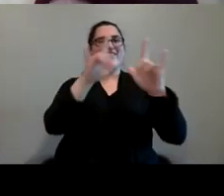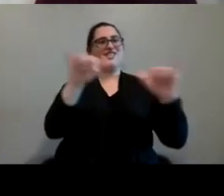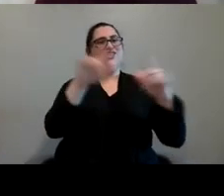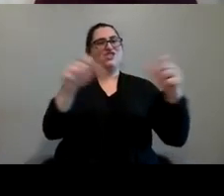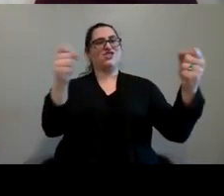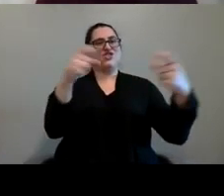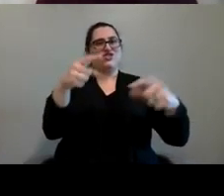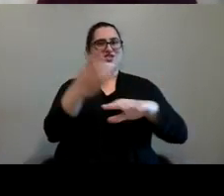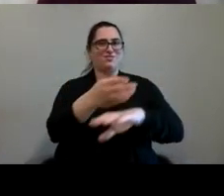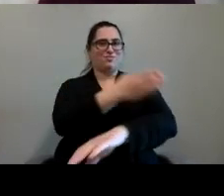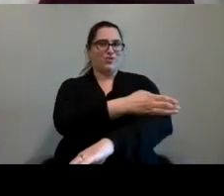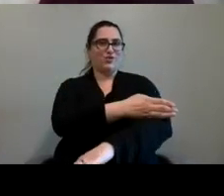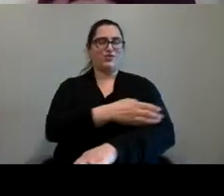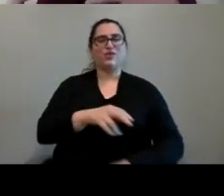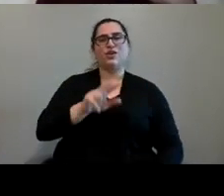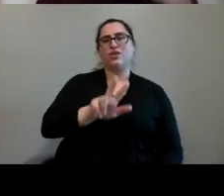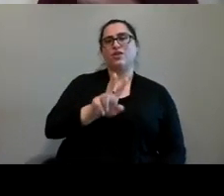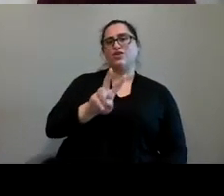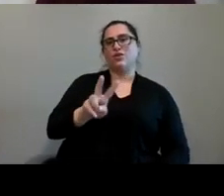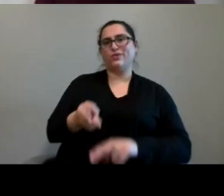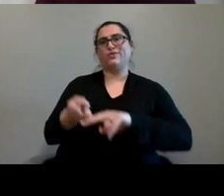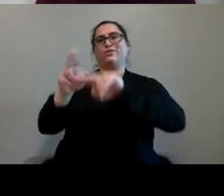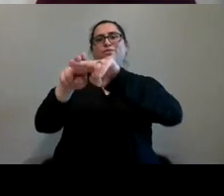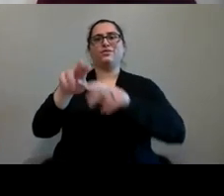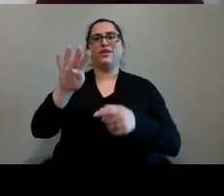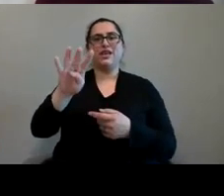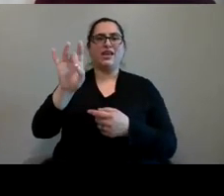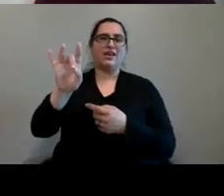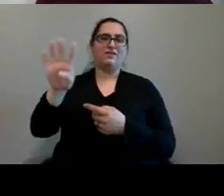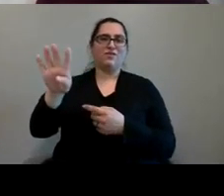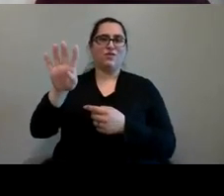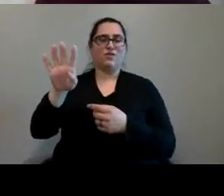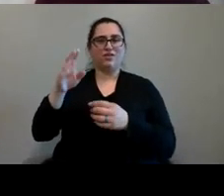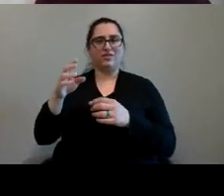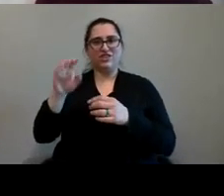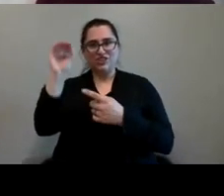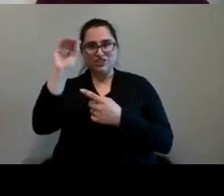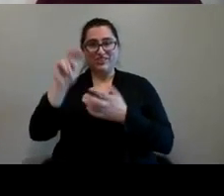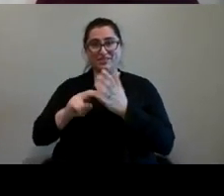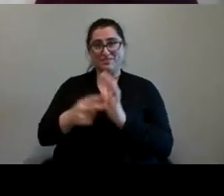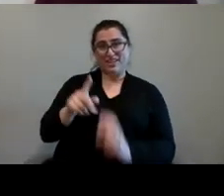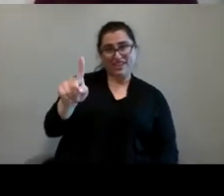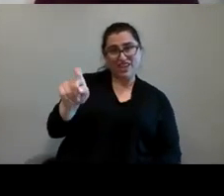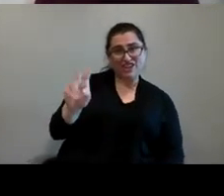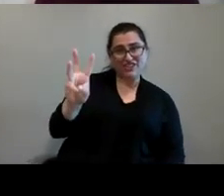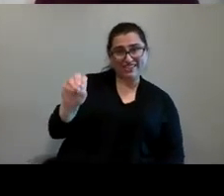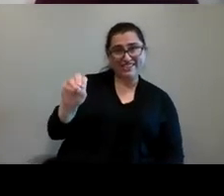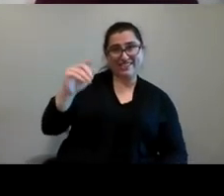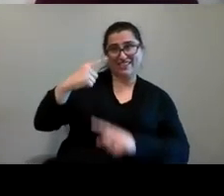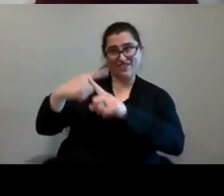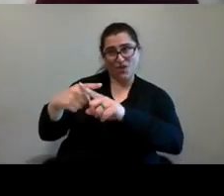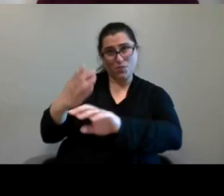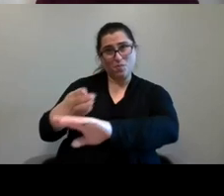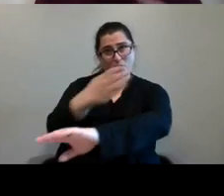82 degrees. And that results in up to 160-fold improvement in affinity against